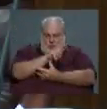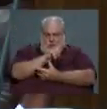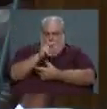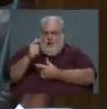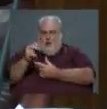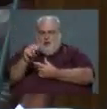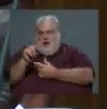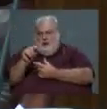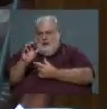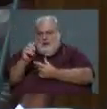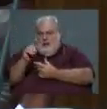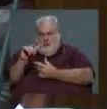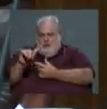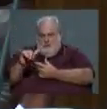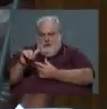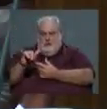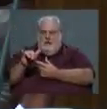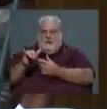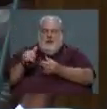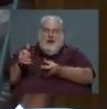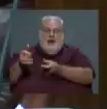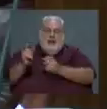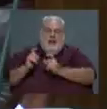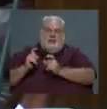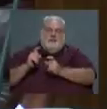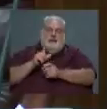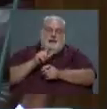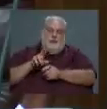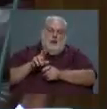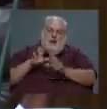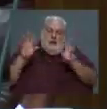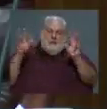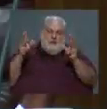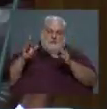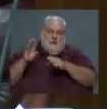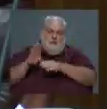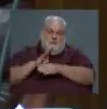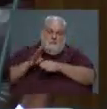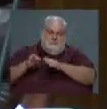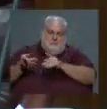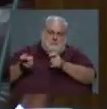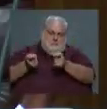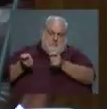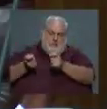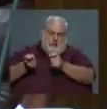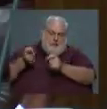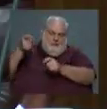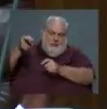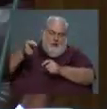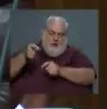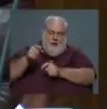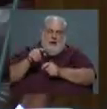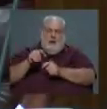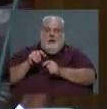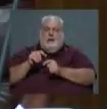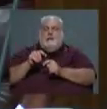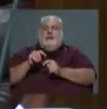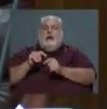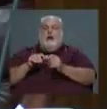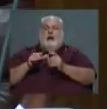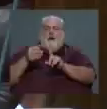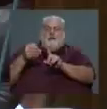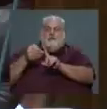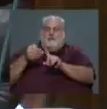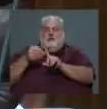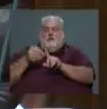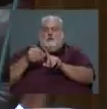County, Arkansas, which grants the Little Rock Ambulance Authority, doing business as Metropolitan Emergency Medical Services, an exclusive franchise